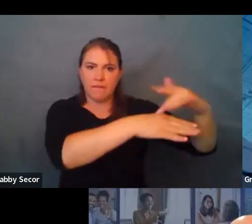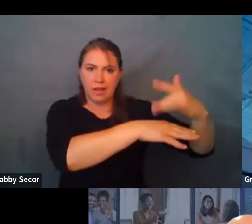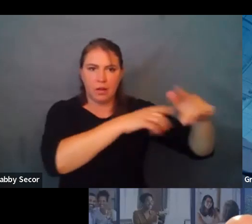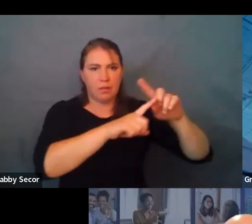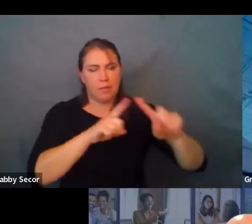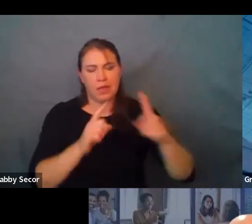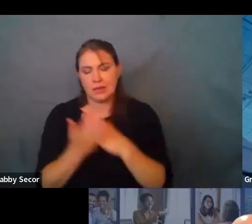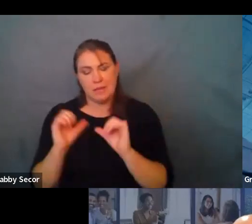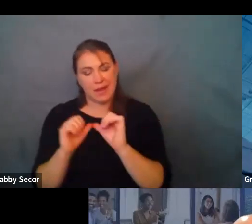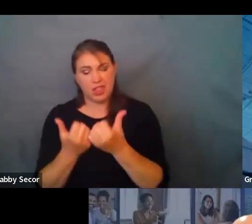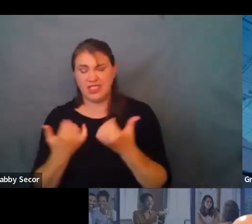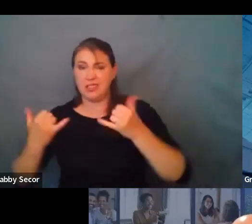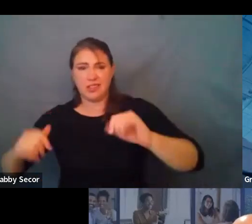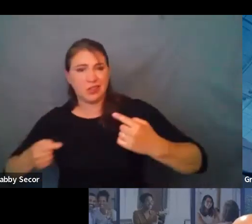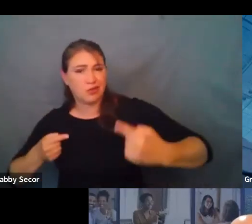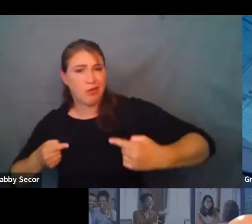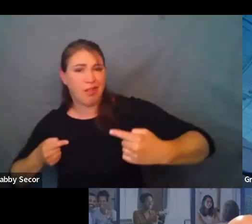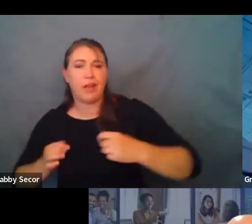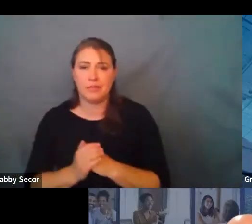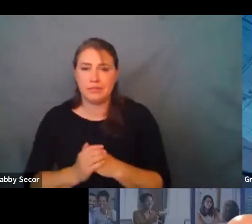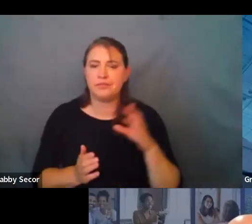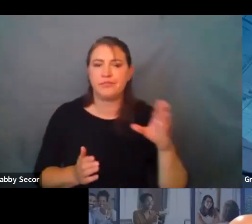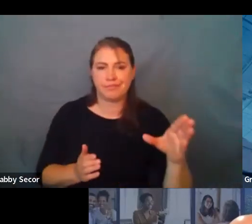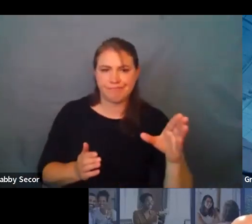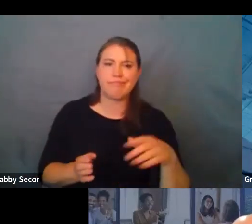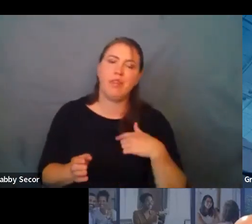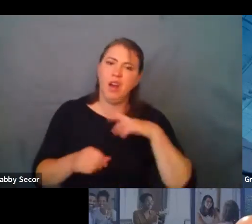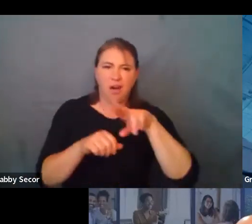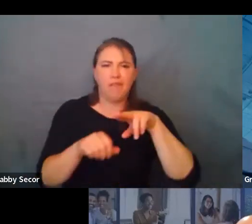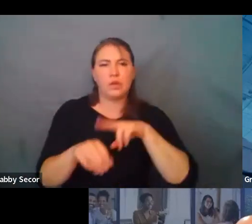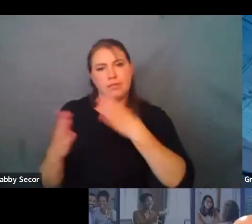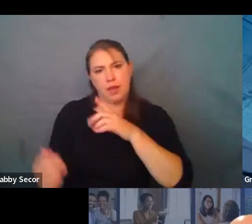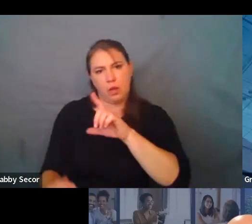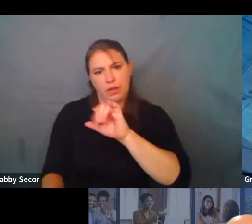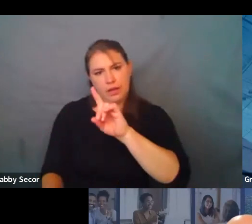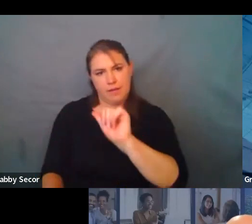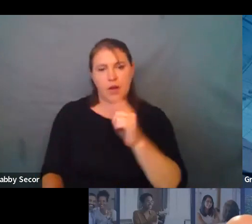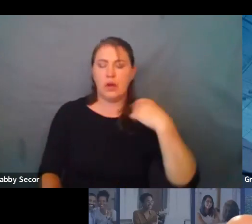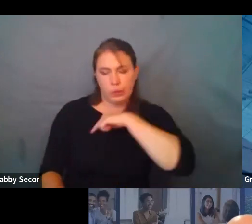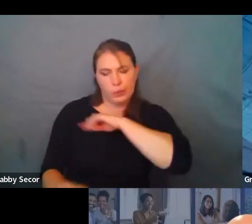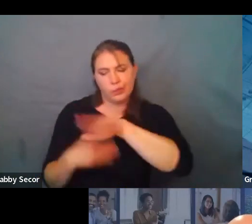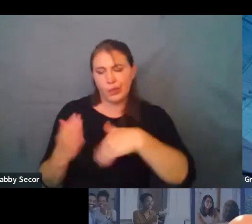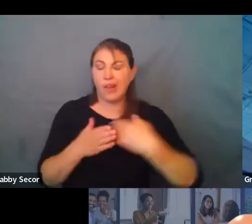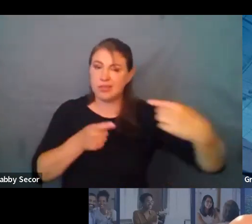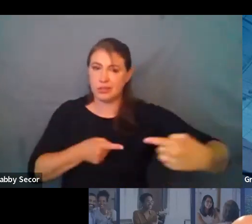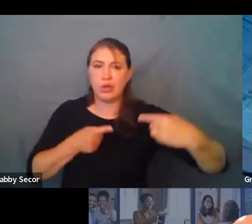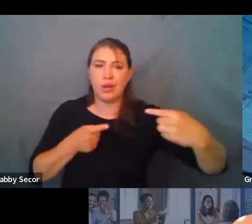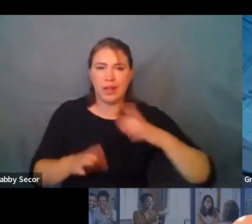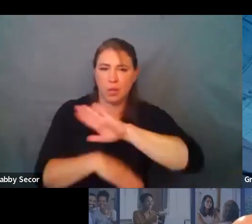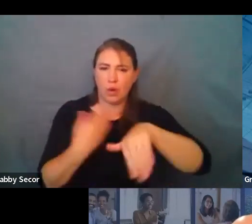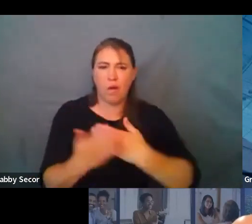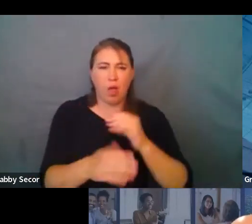Linda, thank you. And of course, we're very sensitive to that challenge. And I think we're all collectively working in our own way